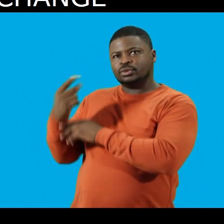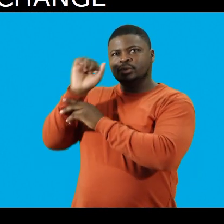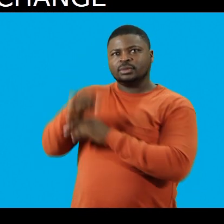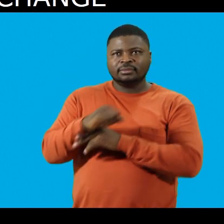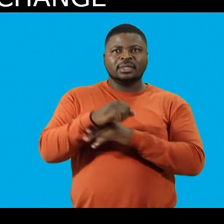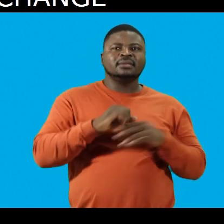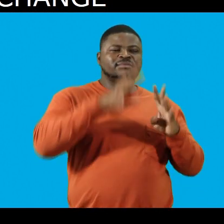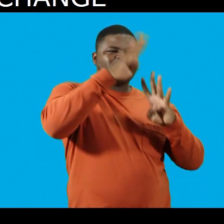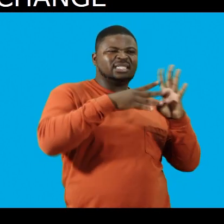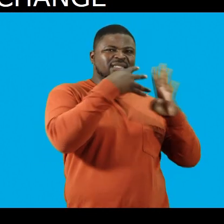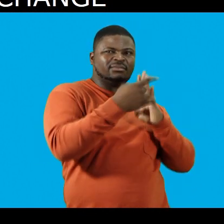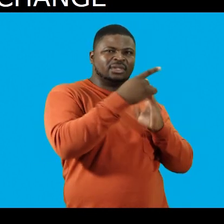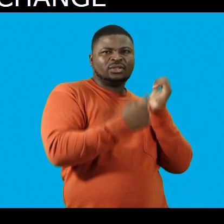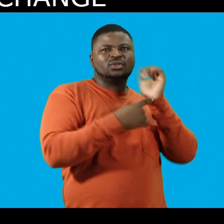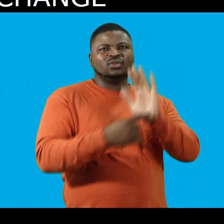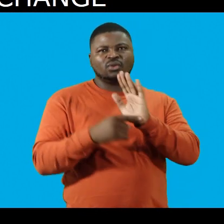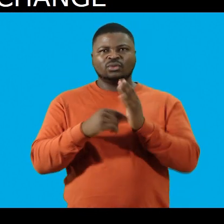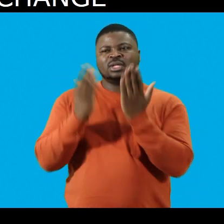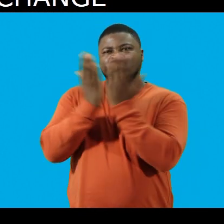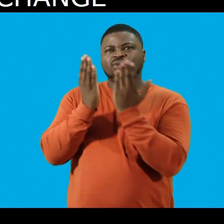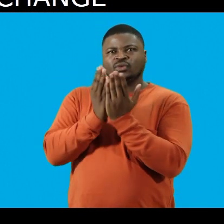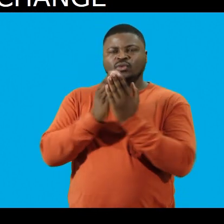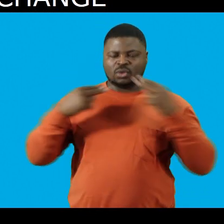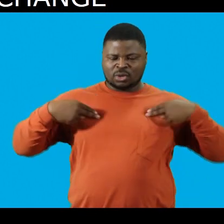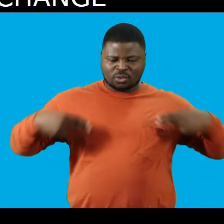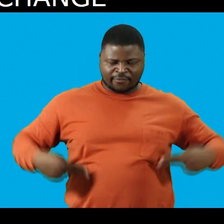school uniform that she will need